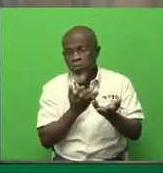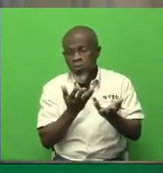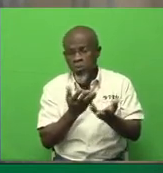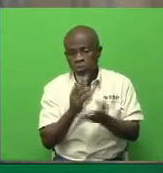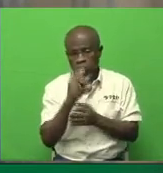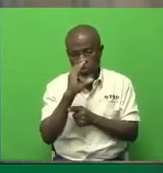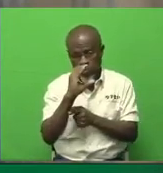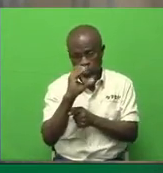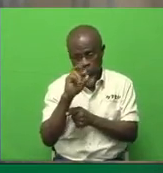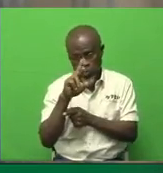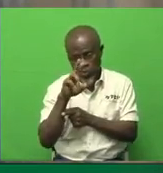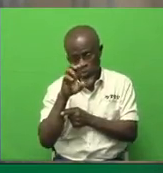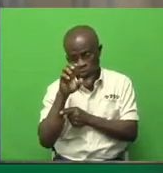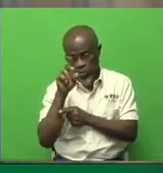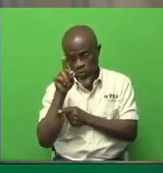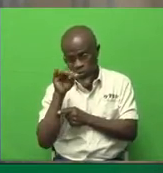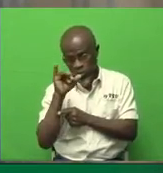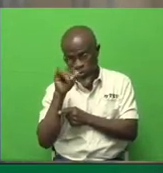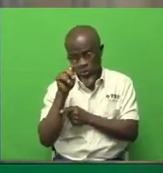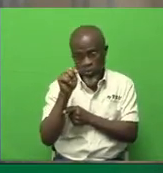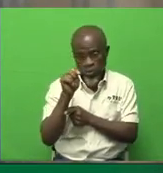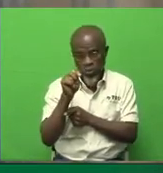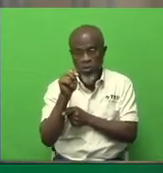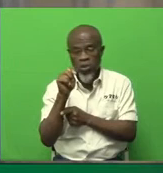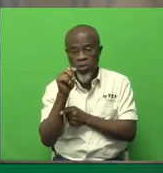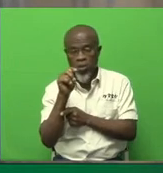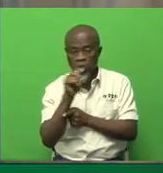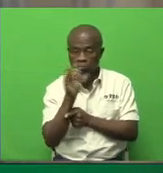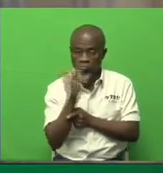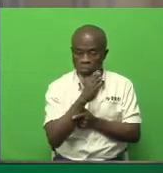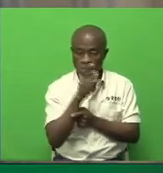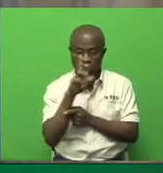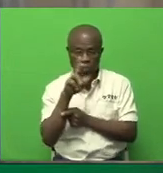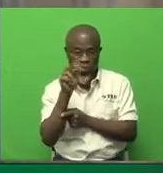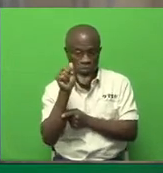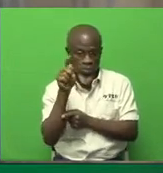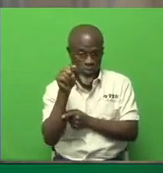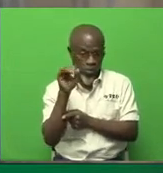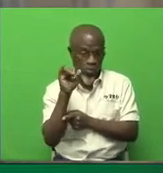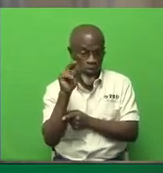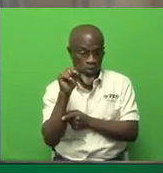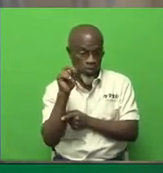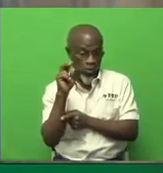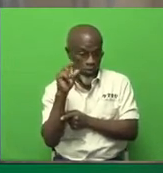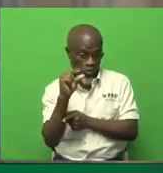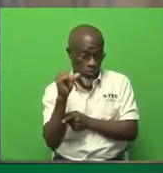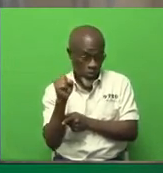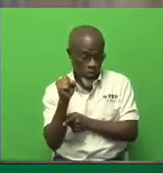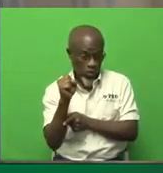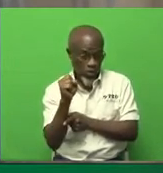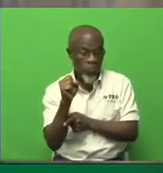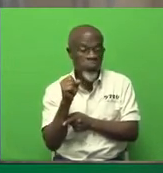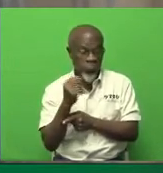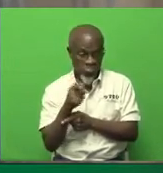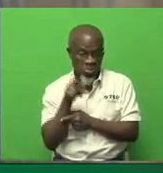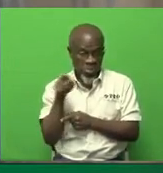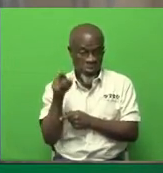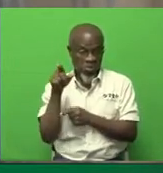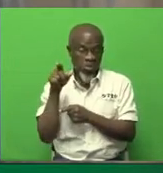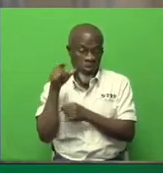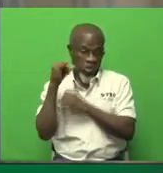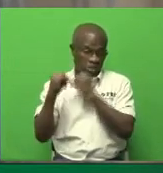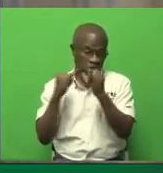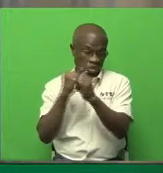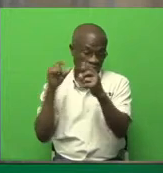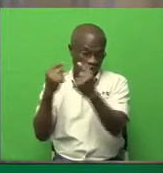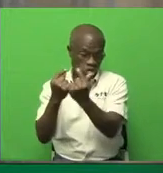we have used over the years standard and poor rating and they find that the rating has fallen under this government as I